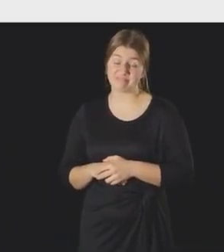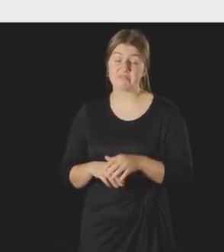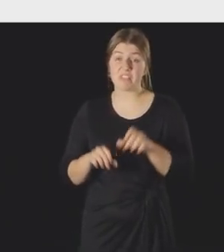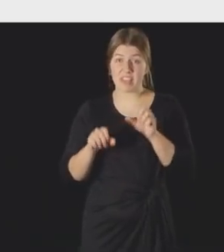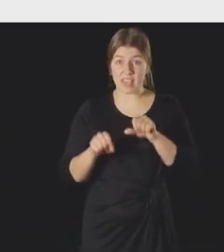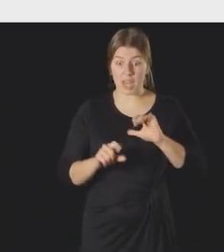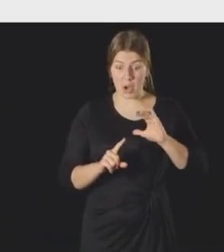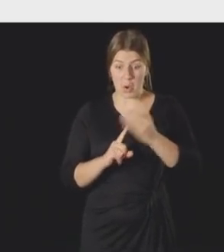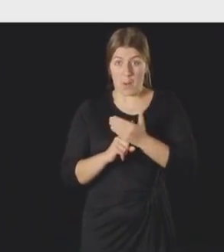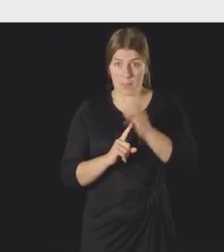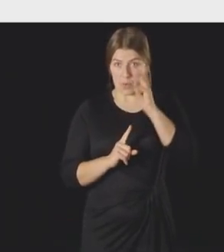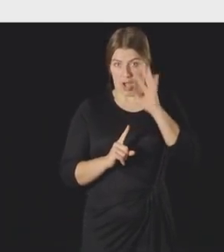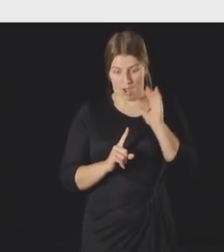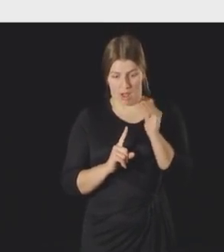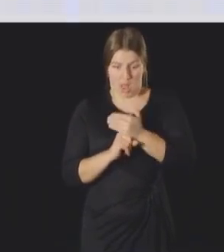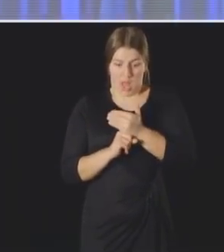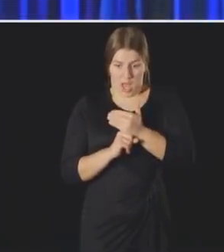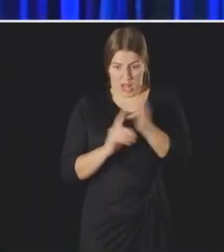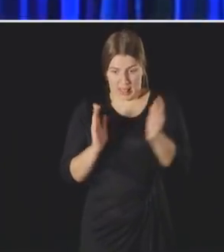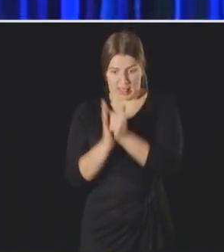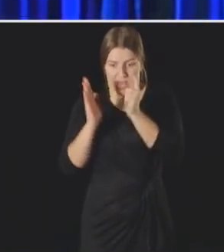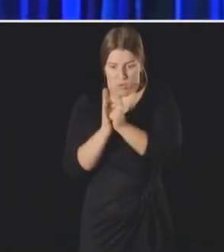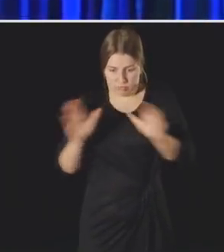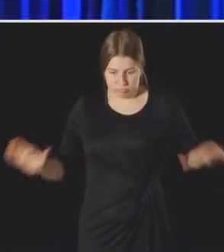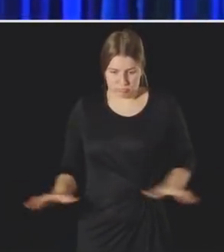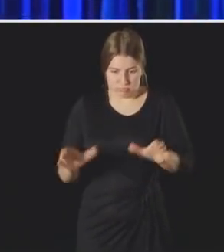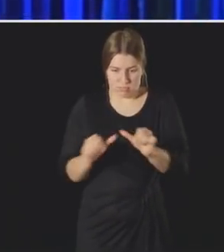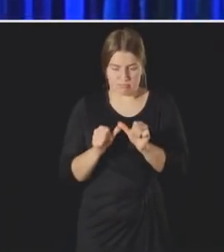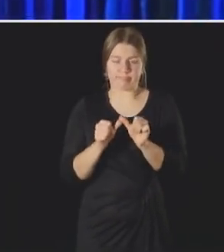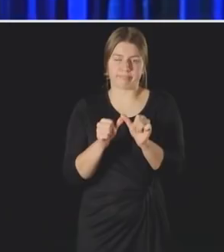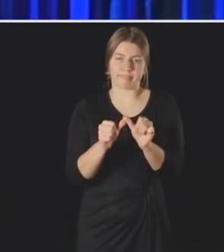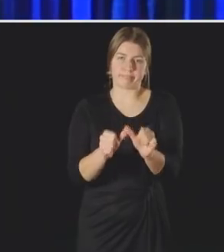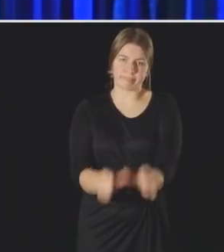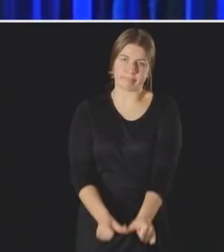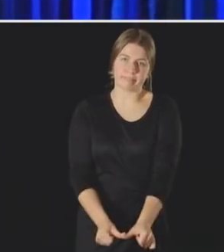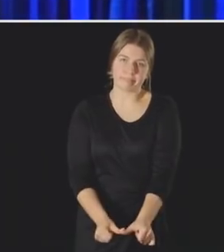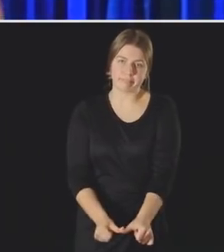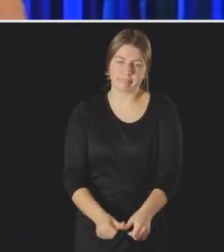crimes remotely from your hacked devices.